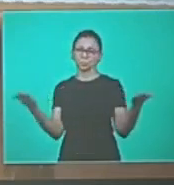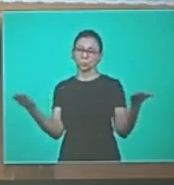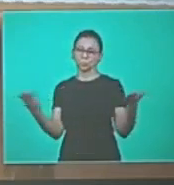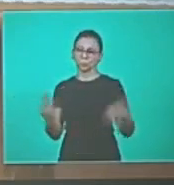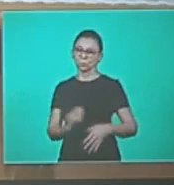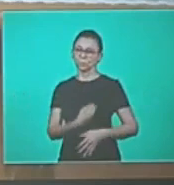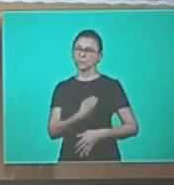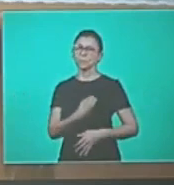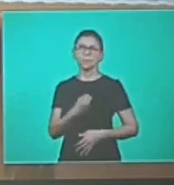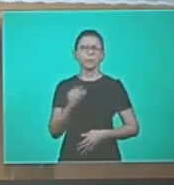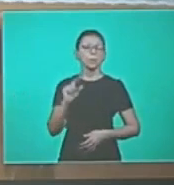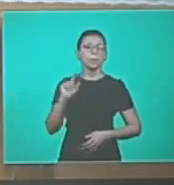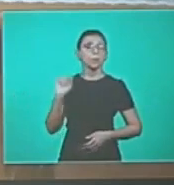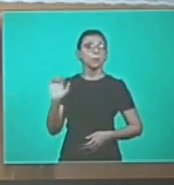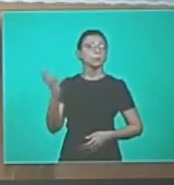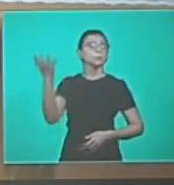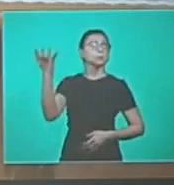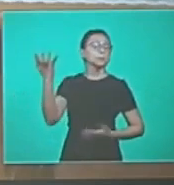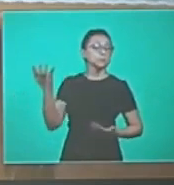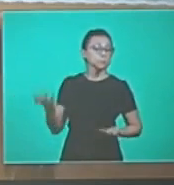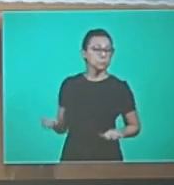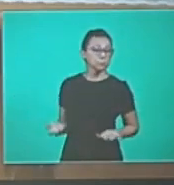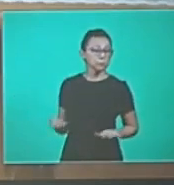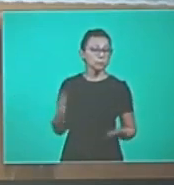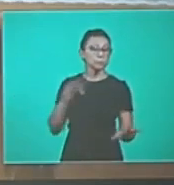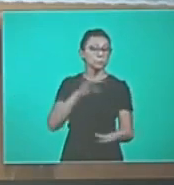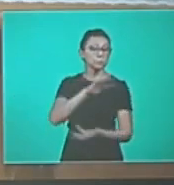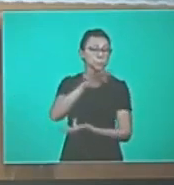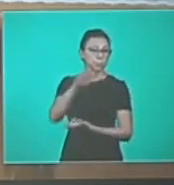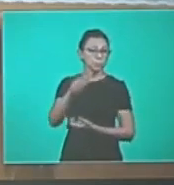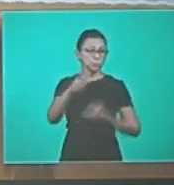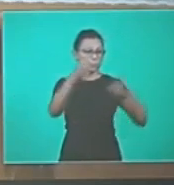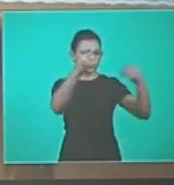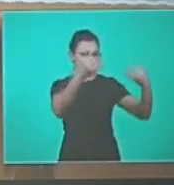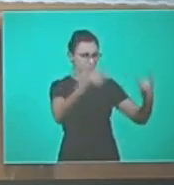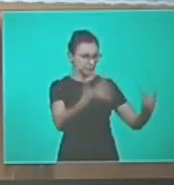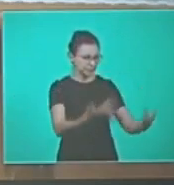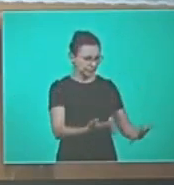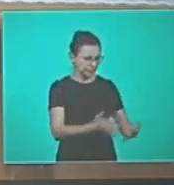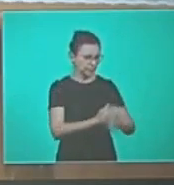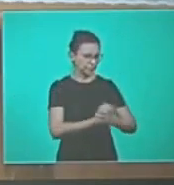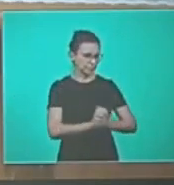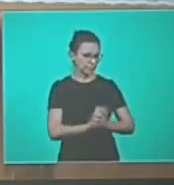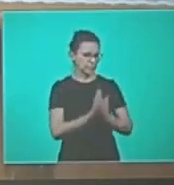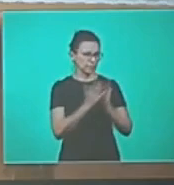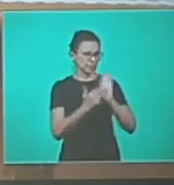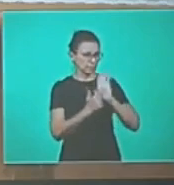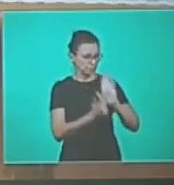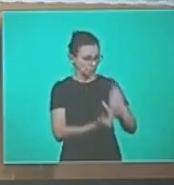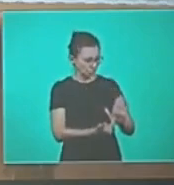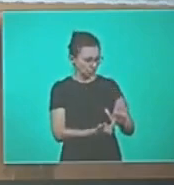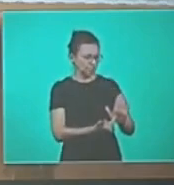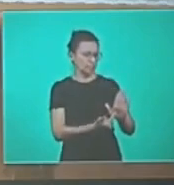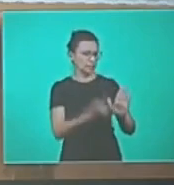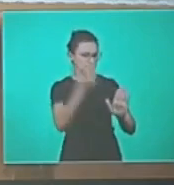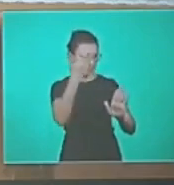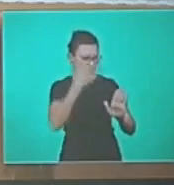prophecy and the actual prophetic moment. What is happening in the world, what's happening